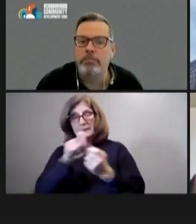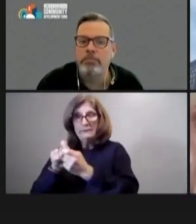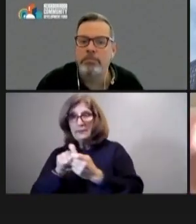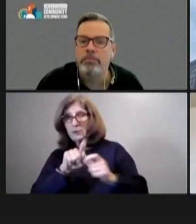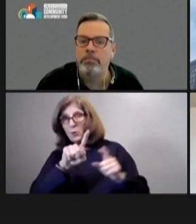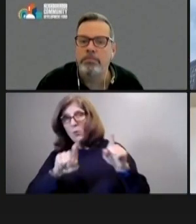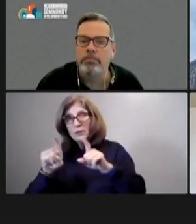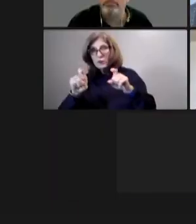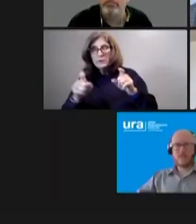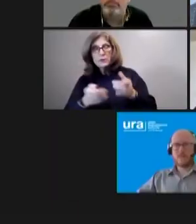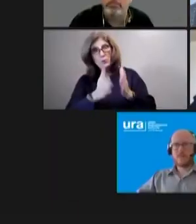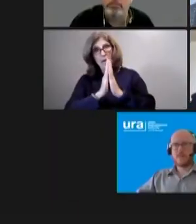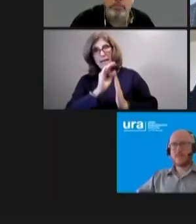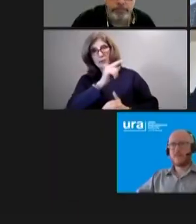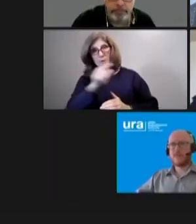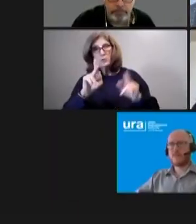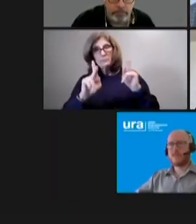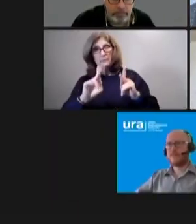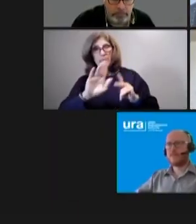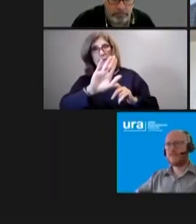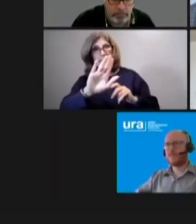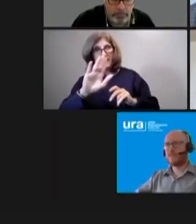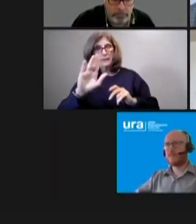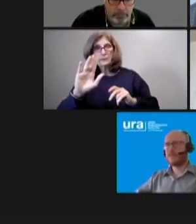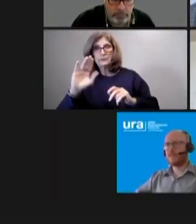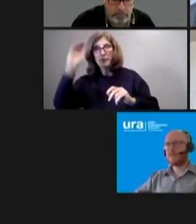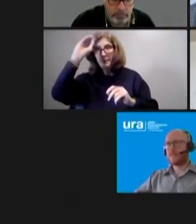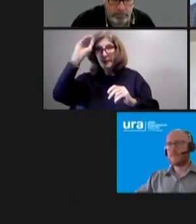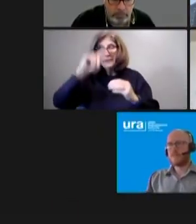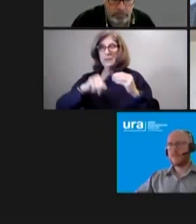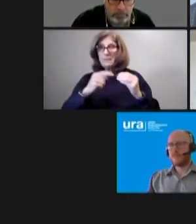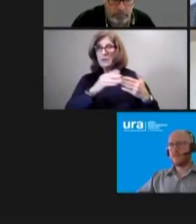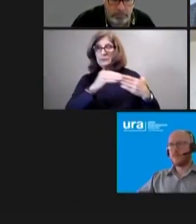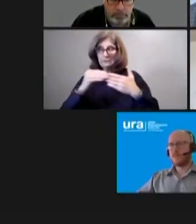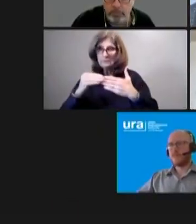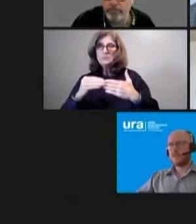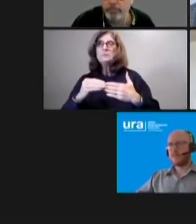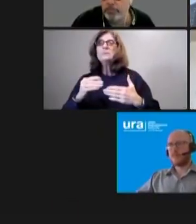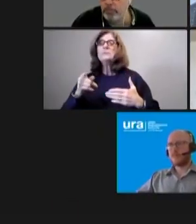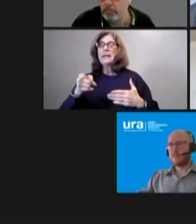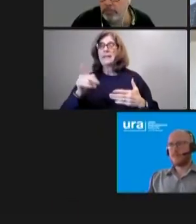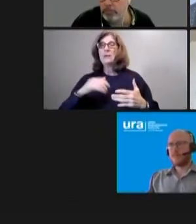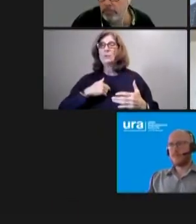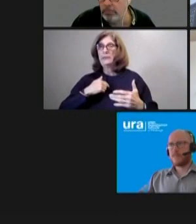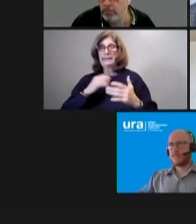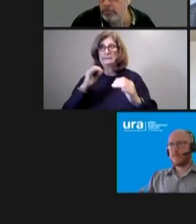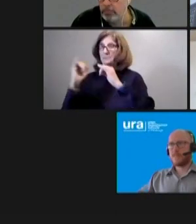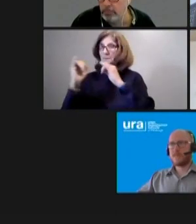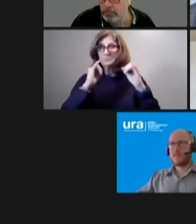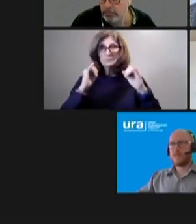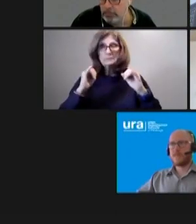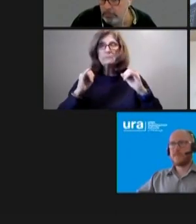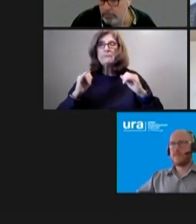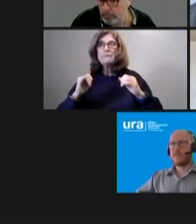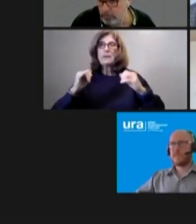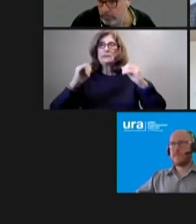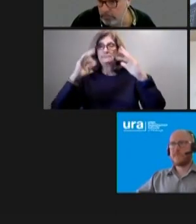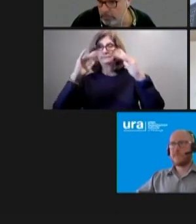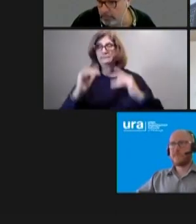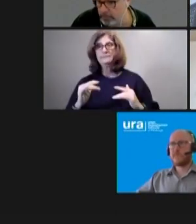for leadership, did some interviewing, and then put out a recommendation to